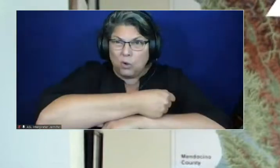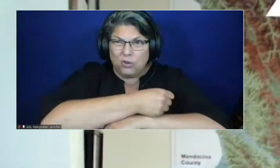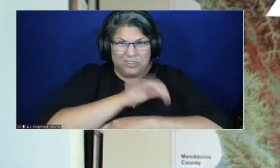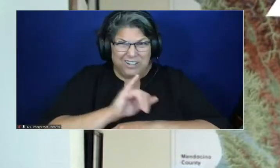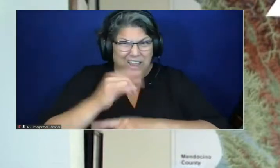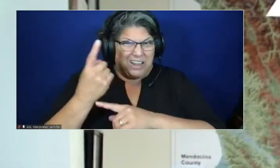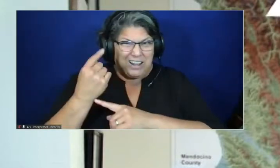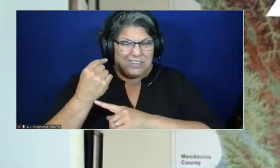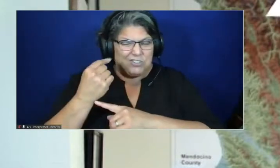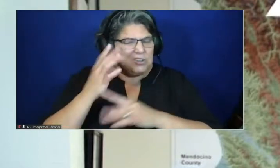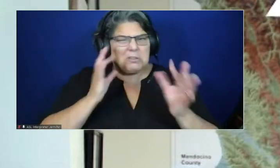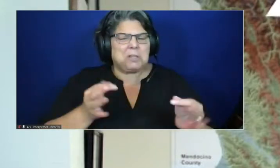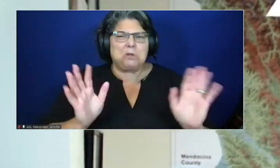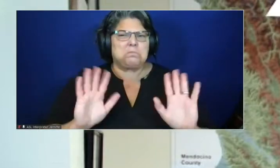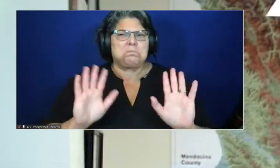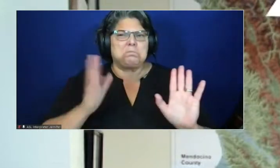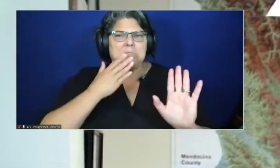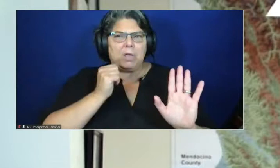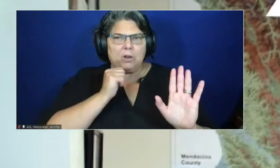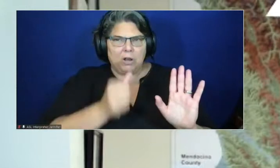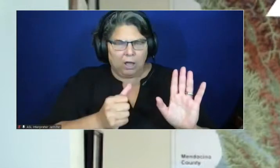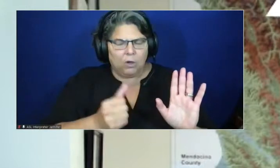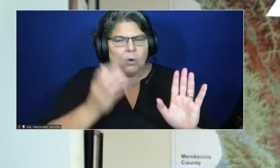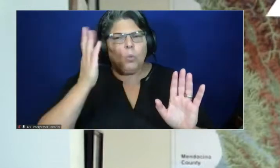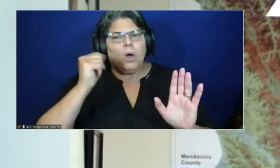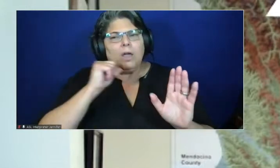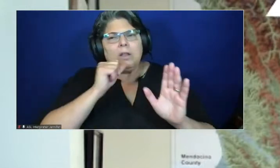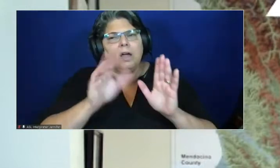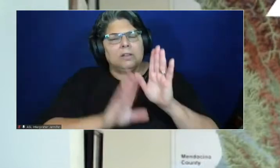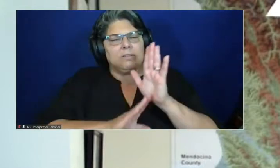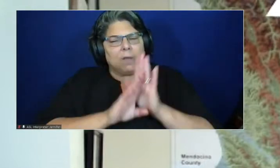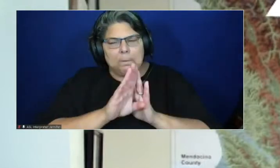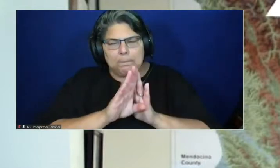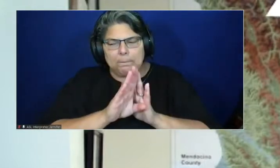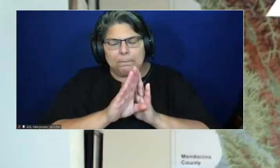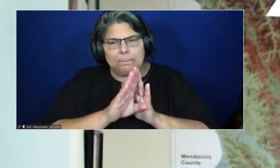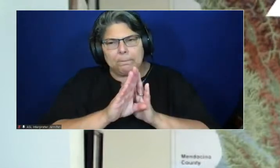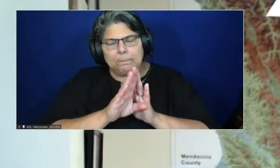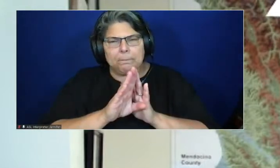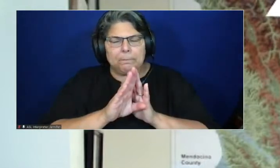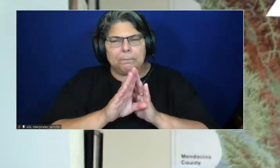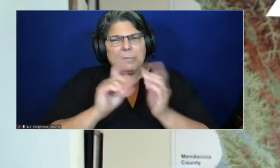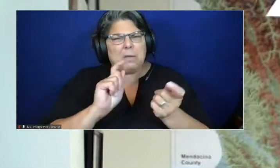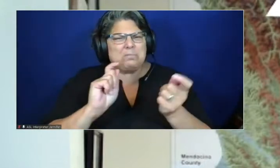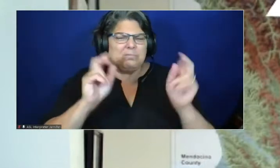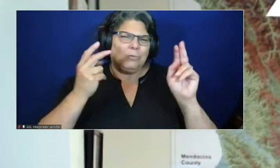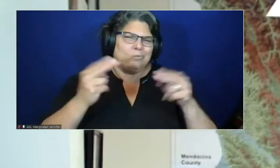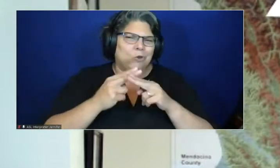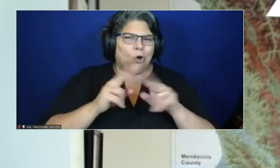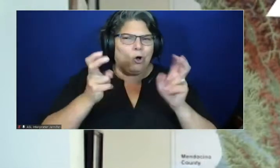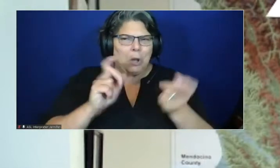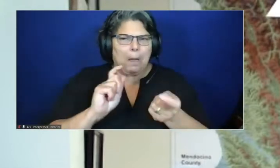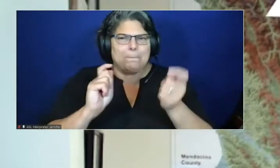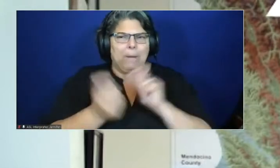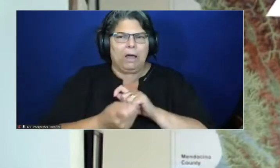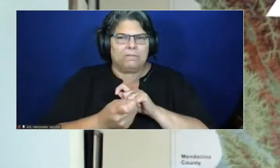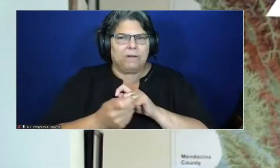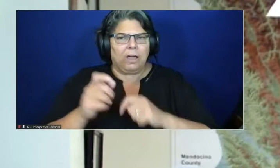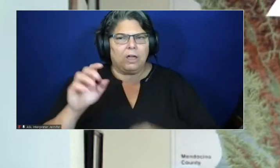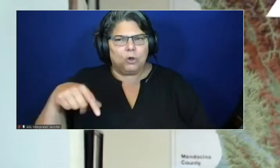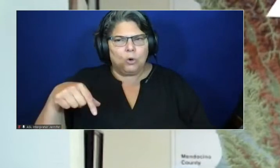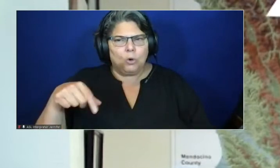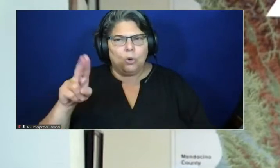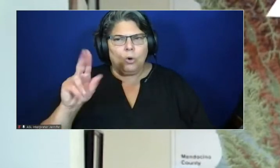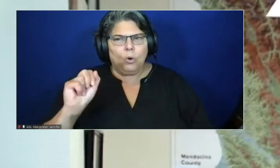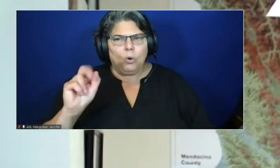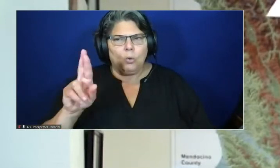year, what we've done is developed a modified quarantine. So for one thing, we have children